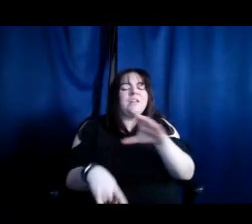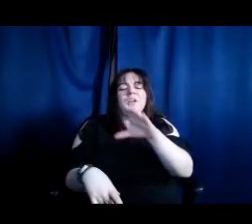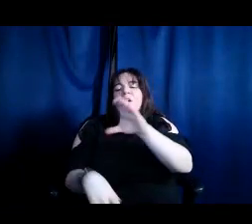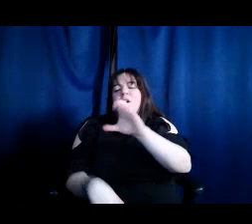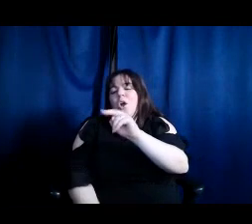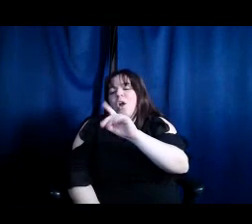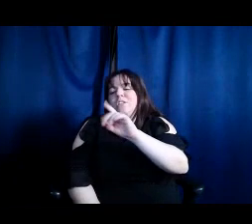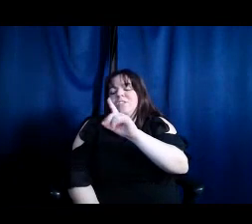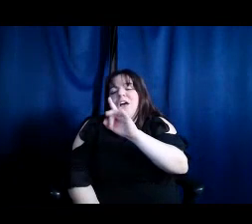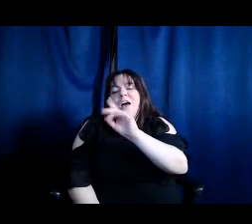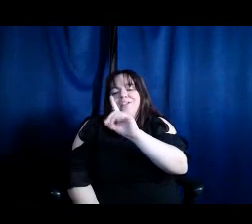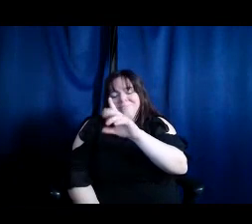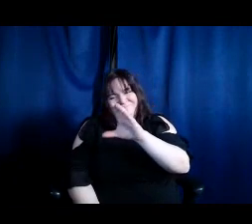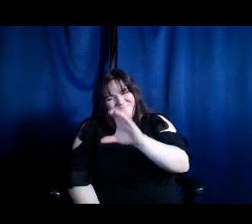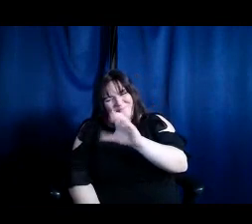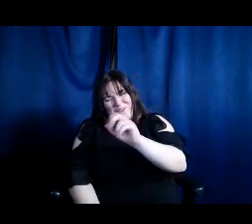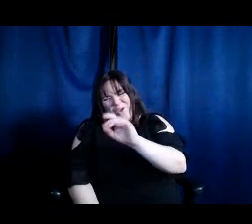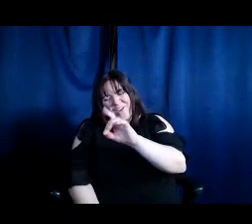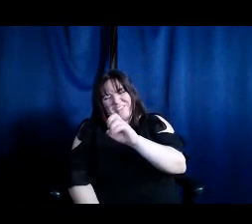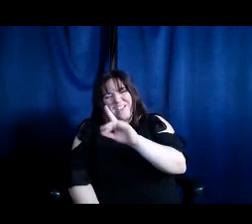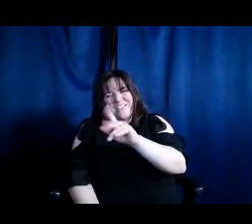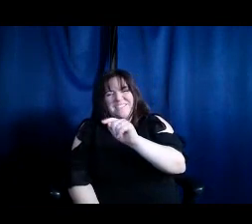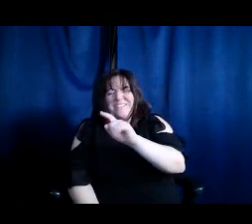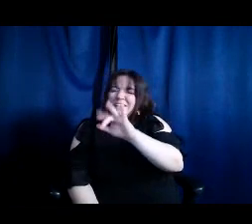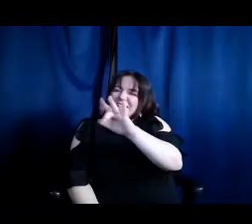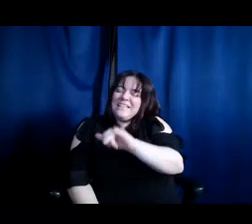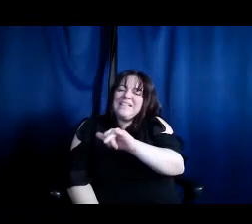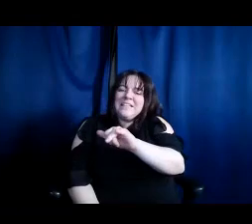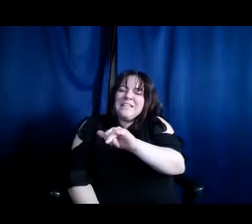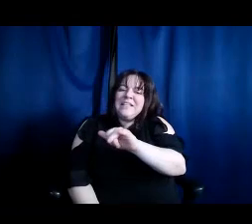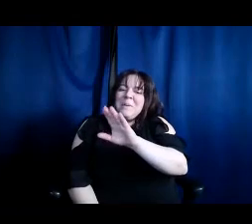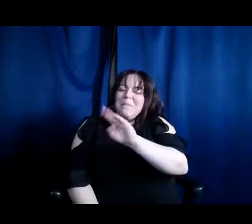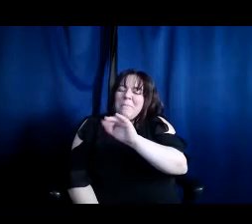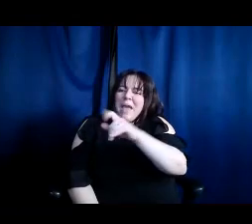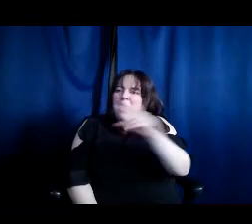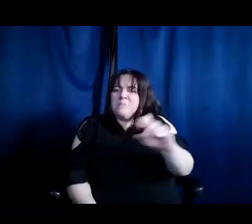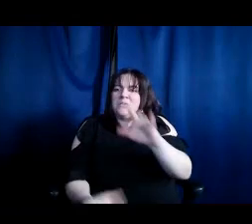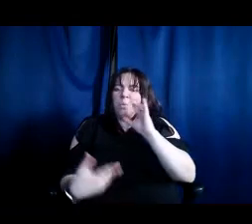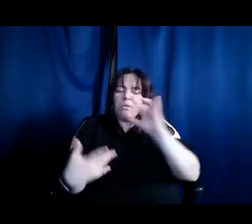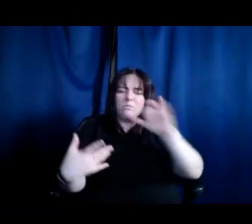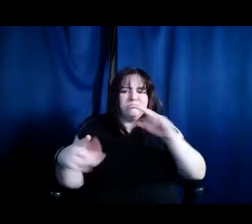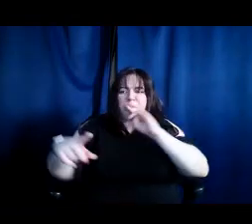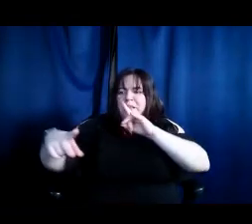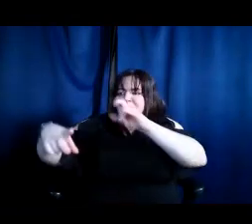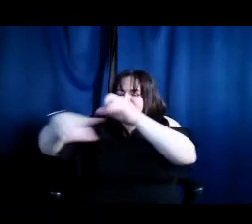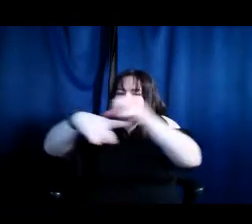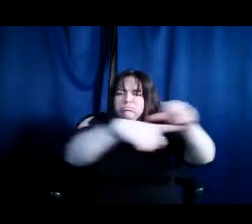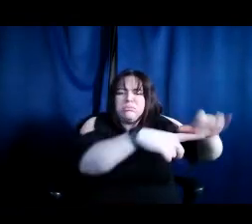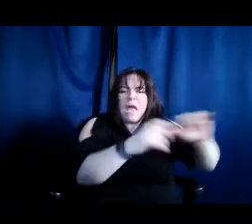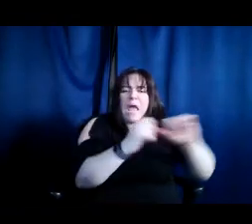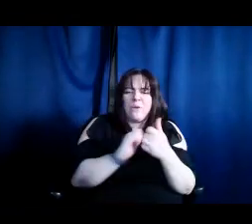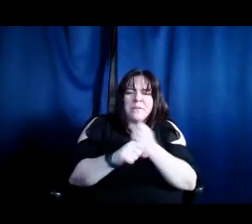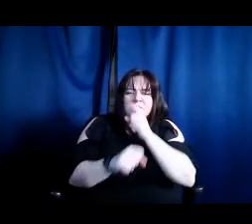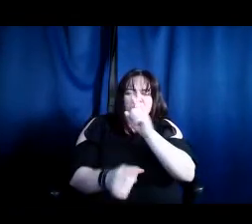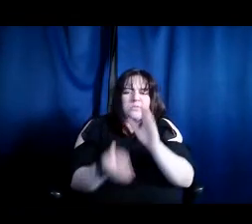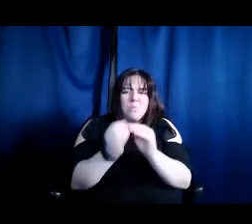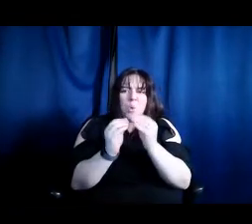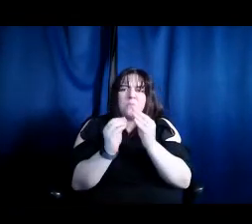sounds like it's a mouthful, Alanna. Another great question, thank you. There are